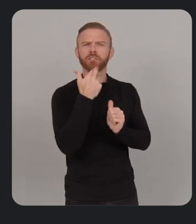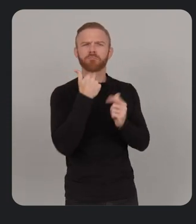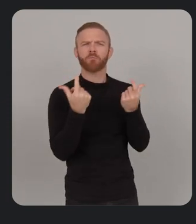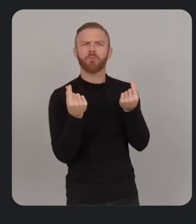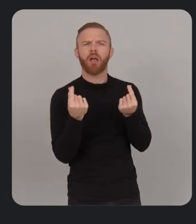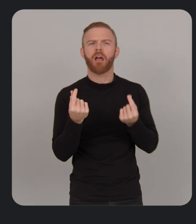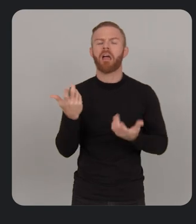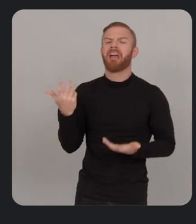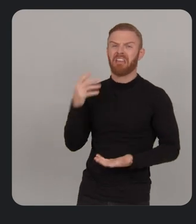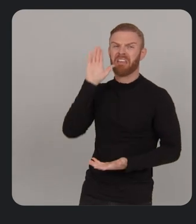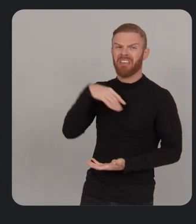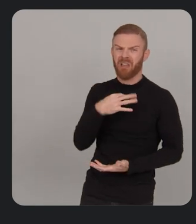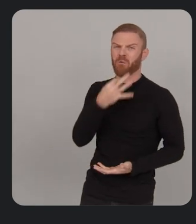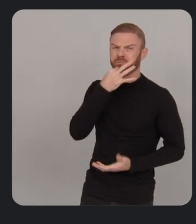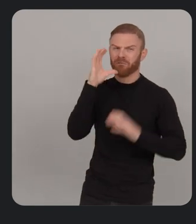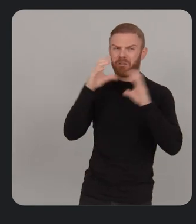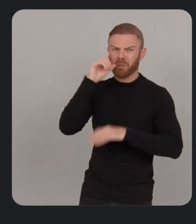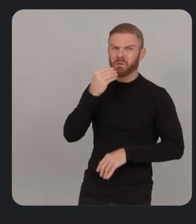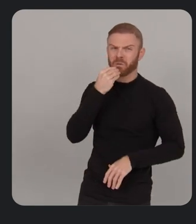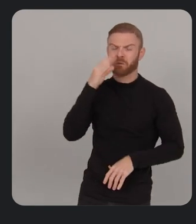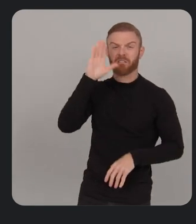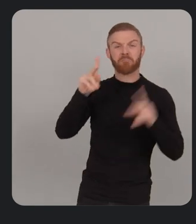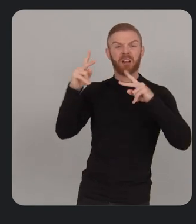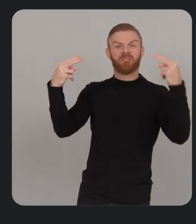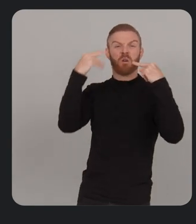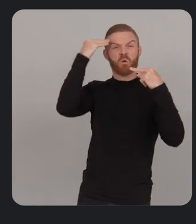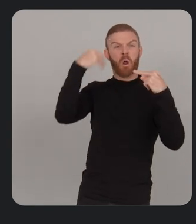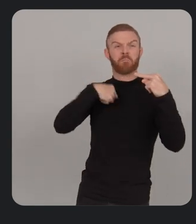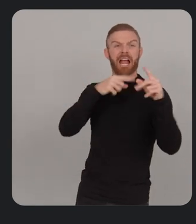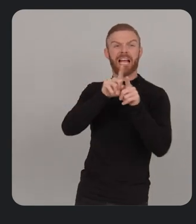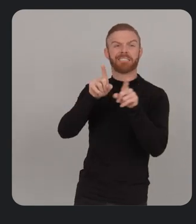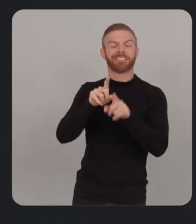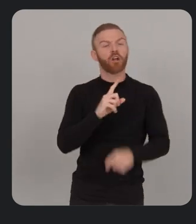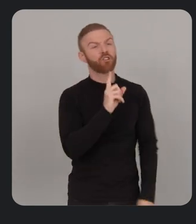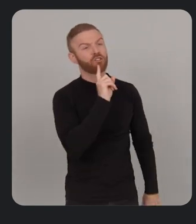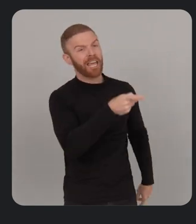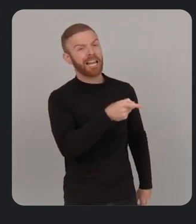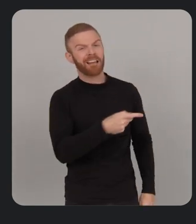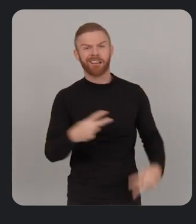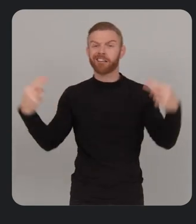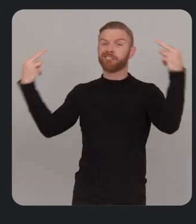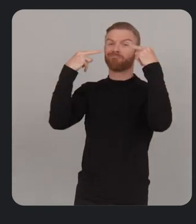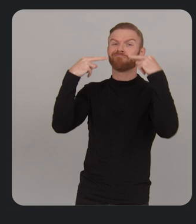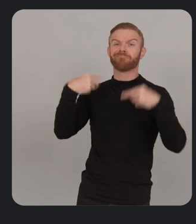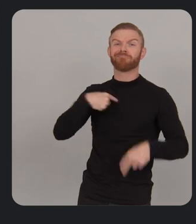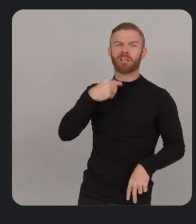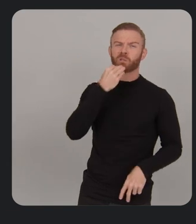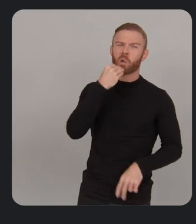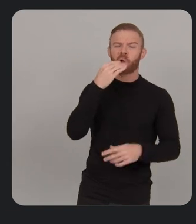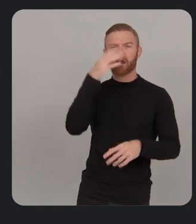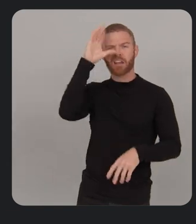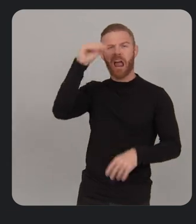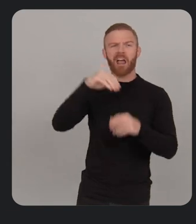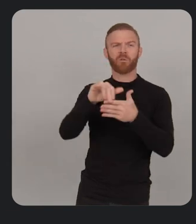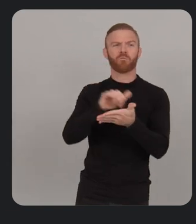I'm actually really good at searching for food too. I'm actually known as the food guy in New York. By who?